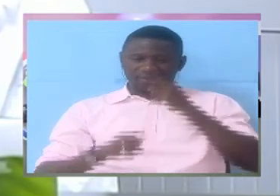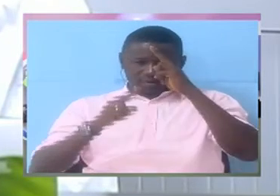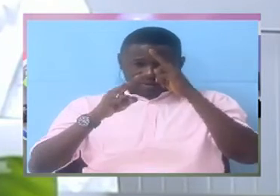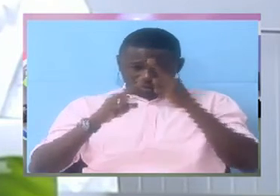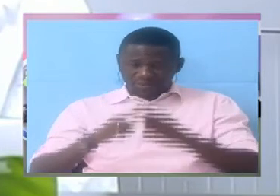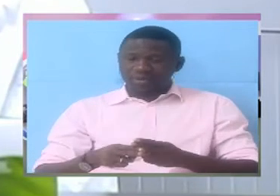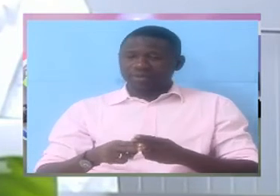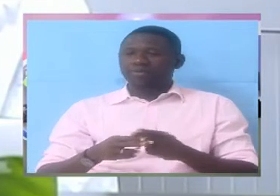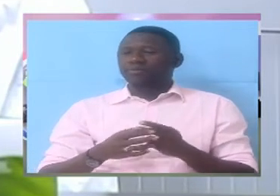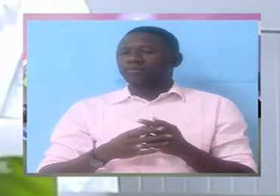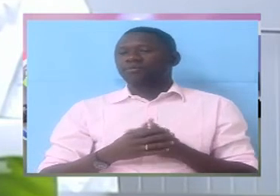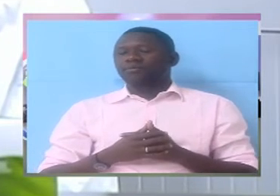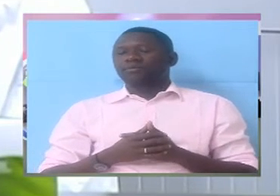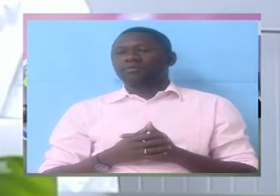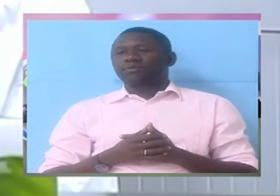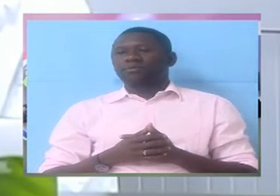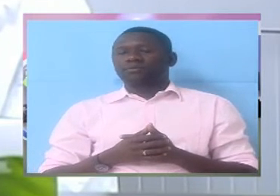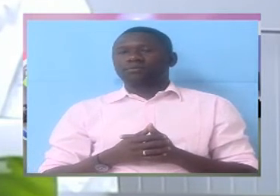The